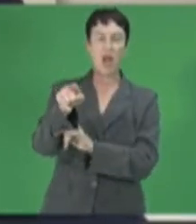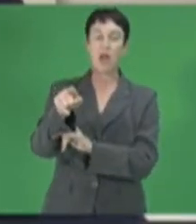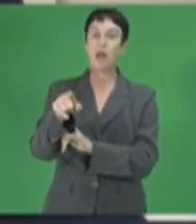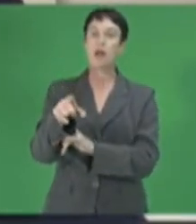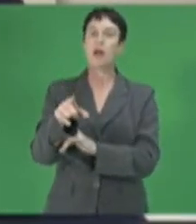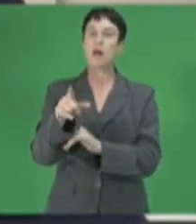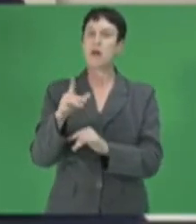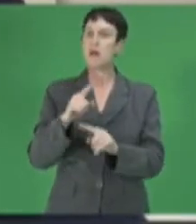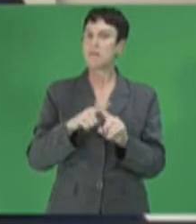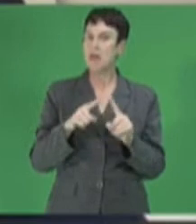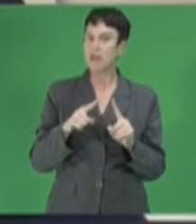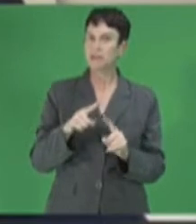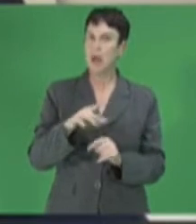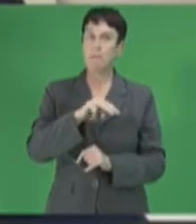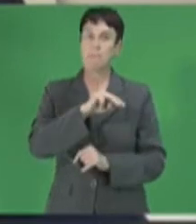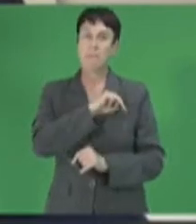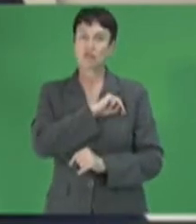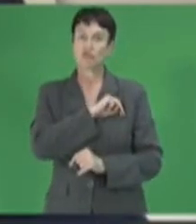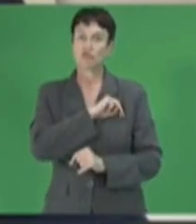March meeting, we were at about